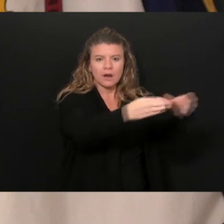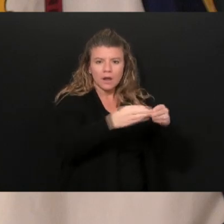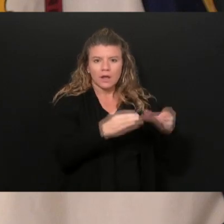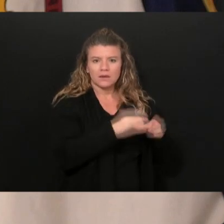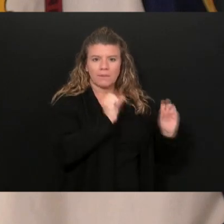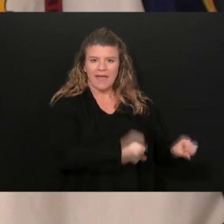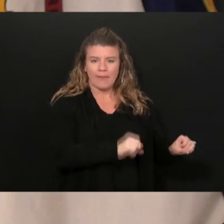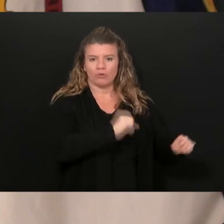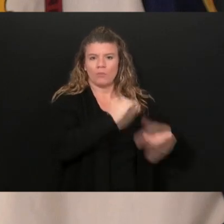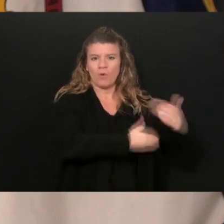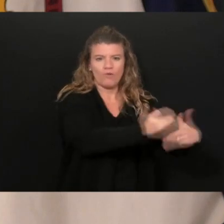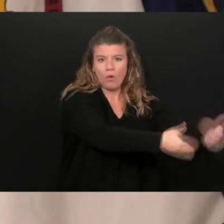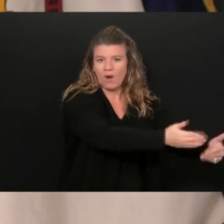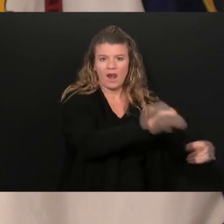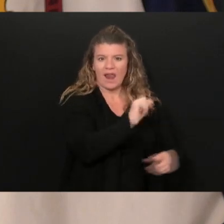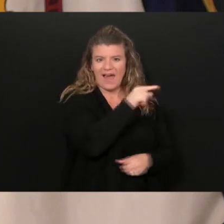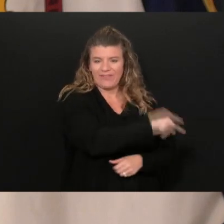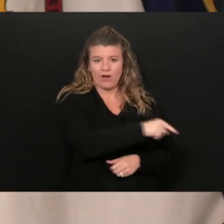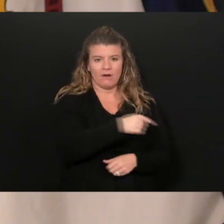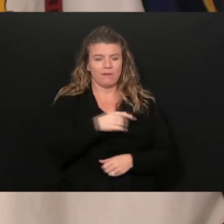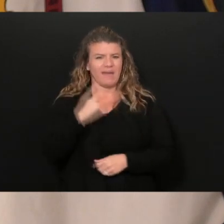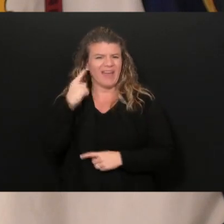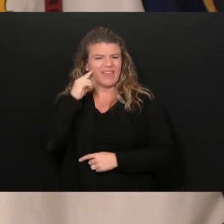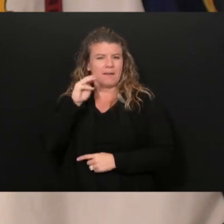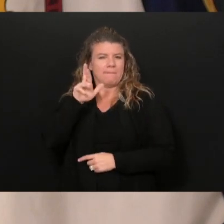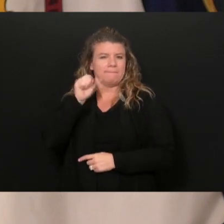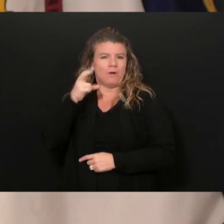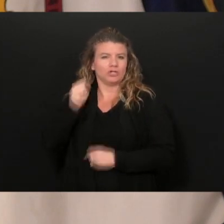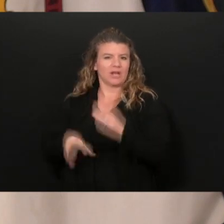to move forward. But Dr. Marsh, if you can answer, please.